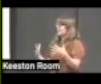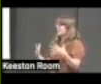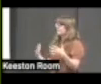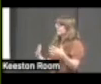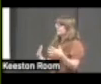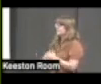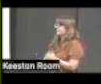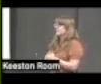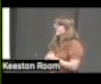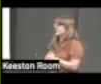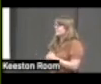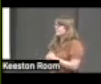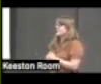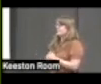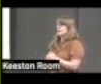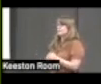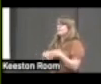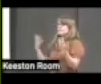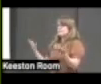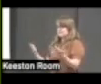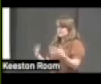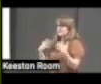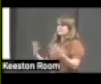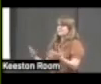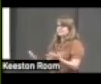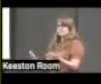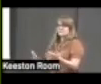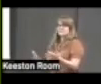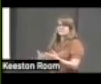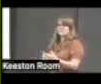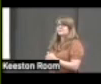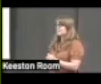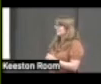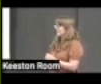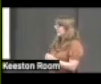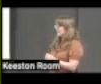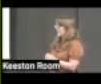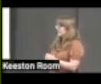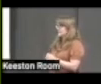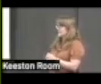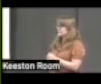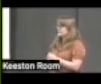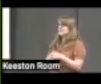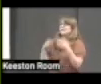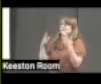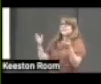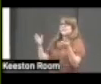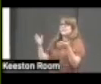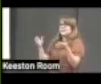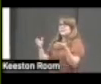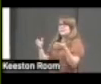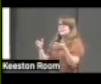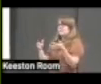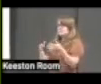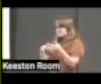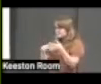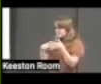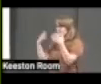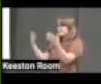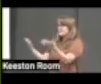those methods into their breeding program so that we can increase the breeding success of these wild animals in captivity, and